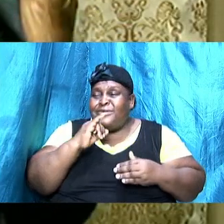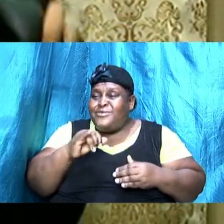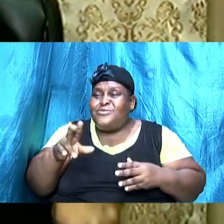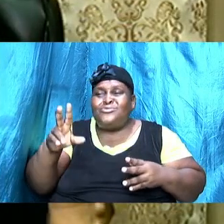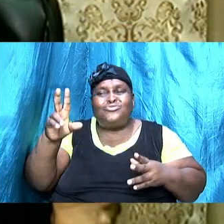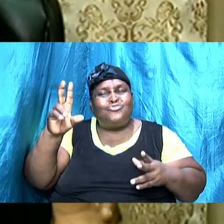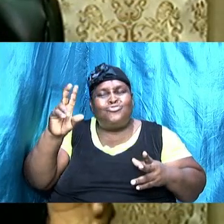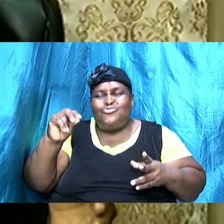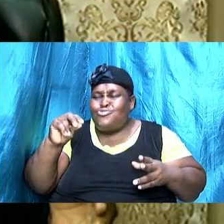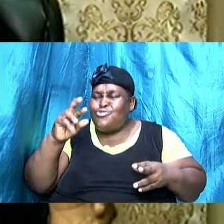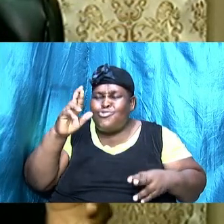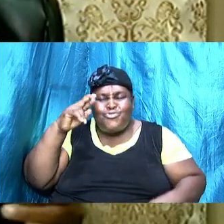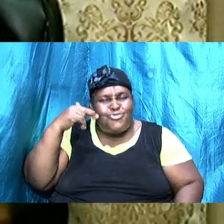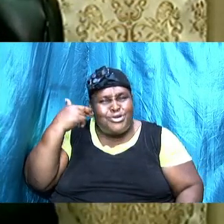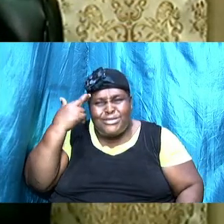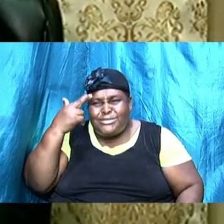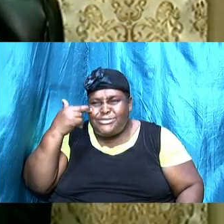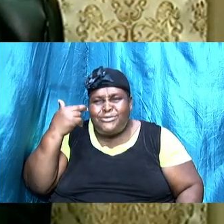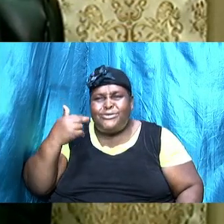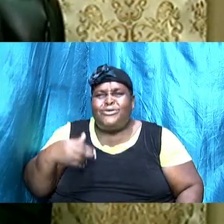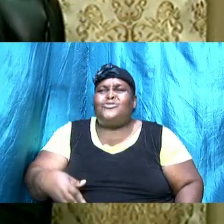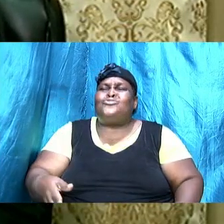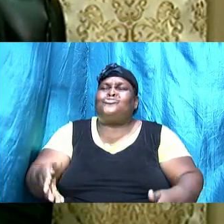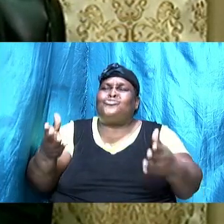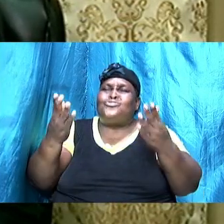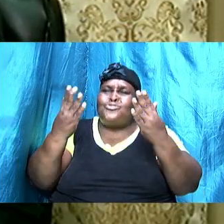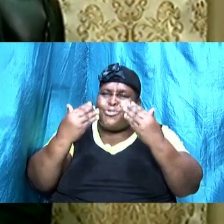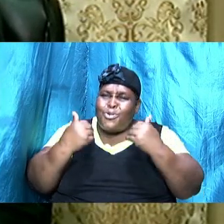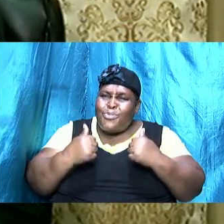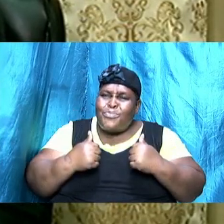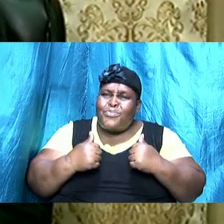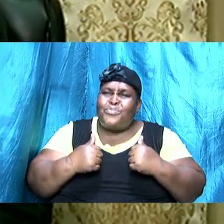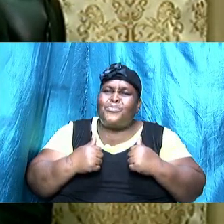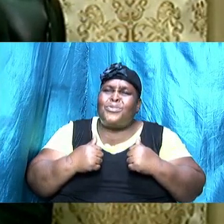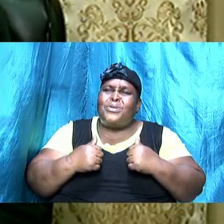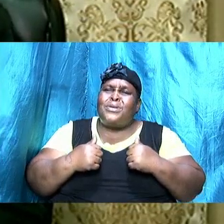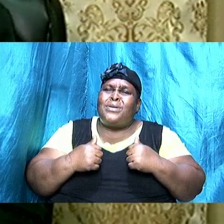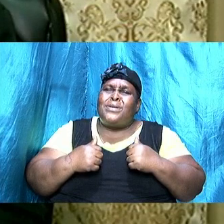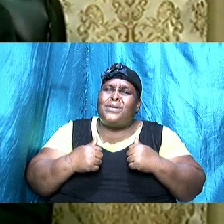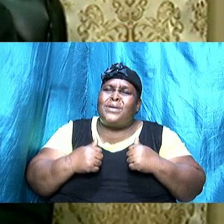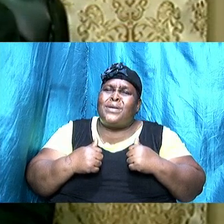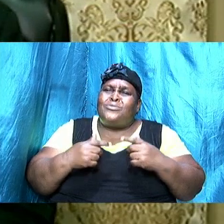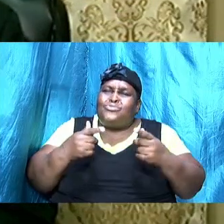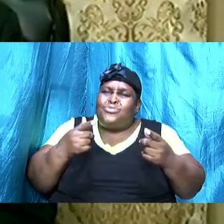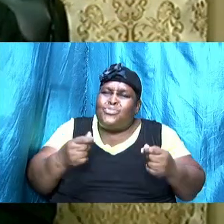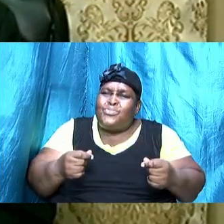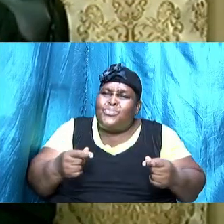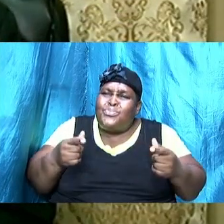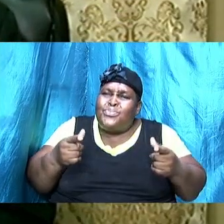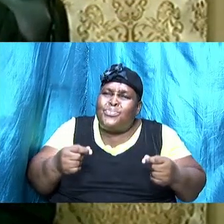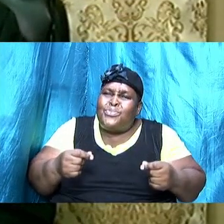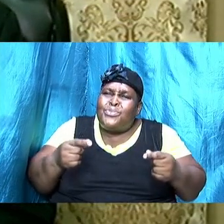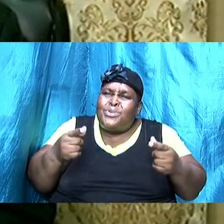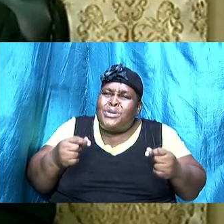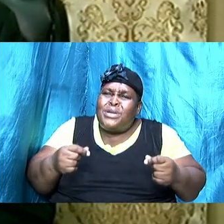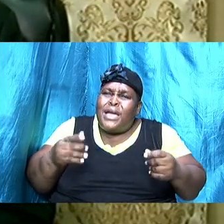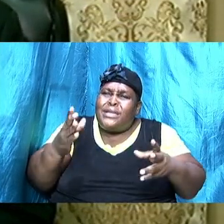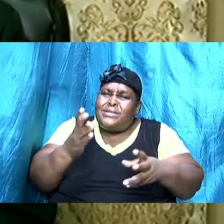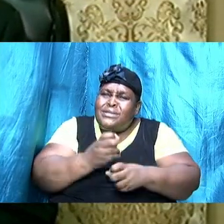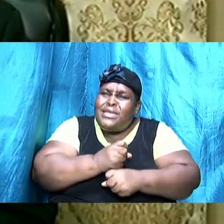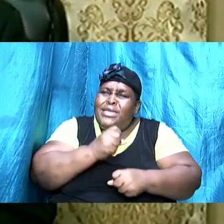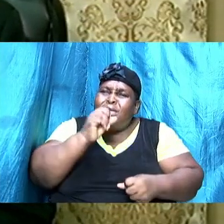reason to commit treason. to go and take your